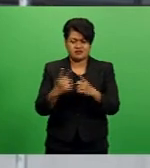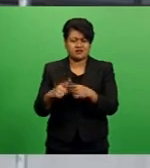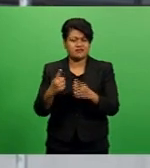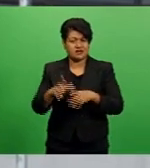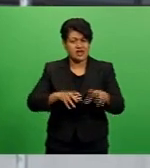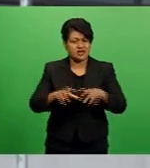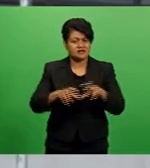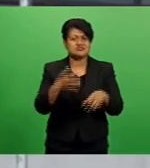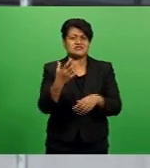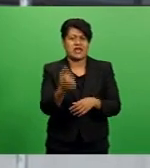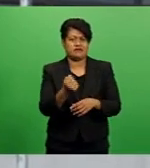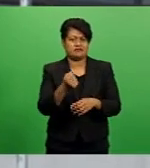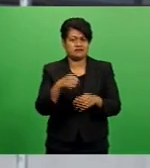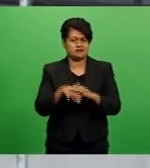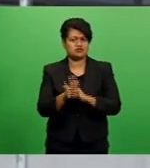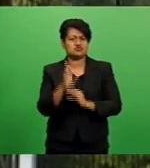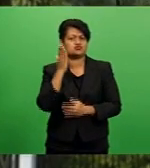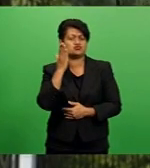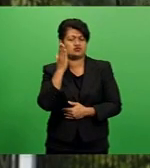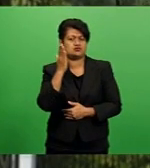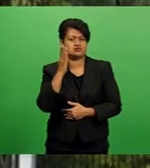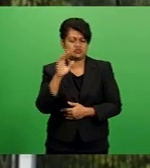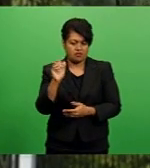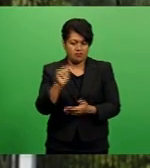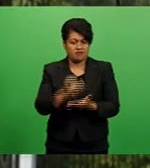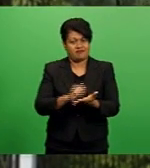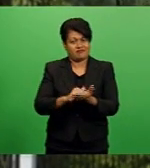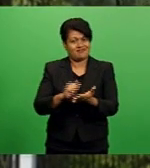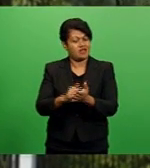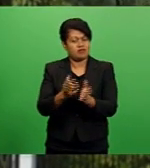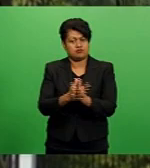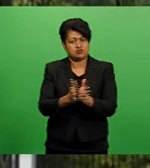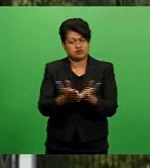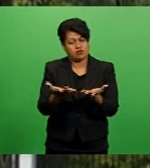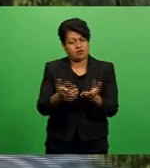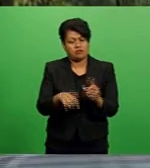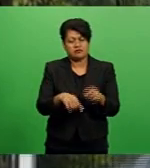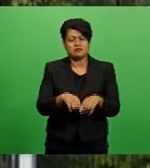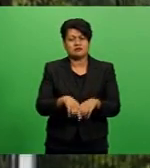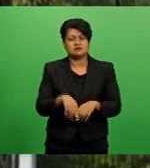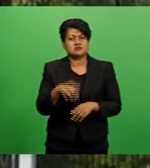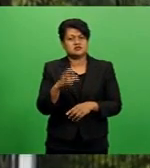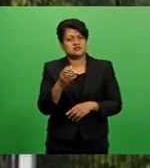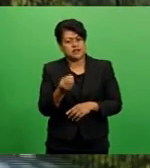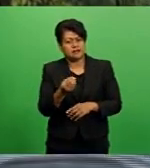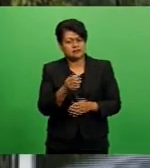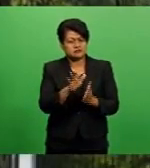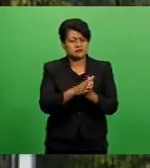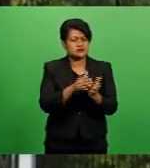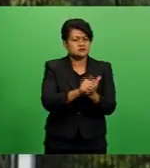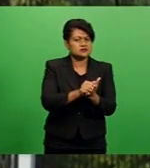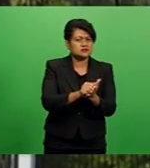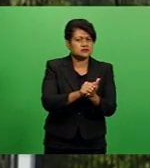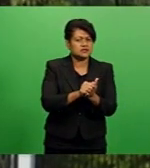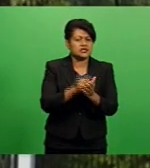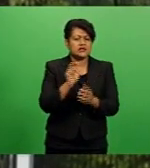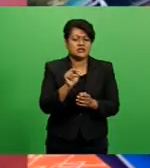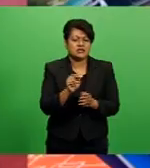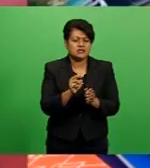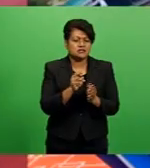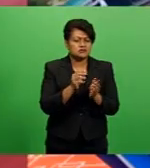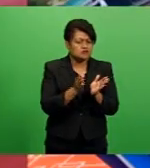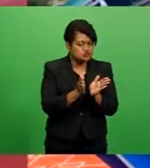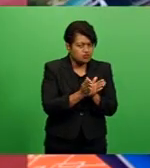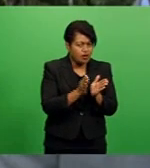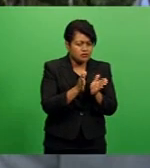that the child will be taking in that particular subject. So there will be some subjects that will need a notebook and an exercise